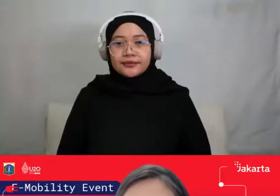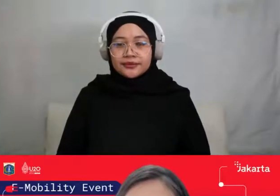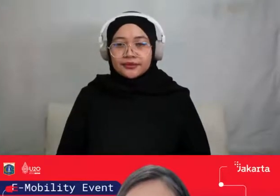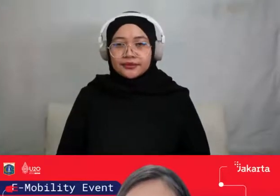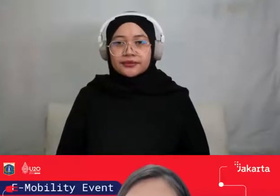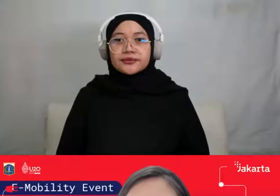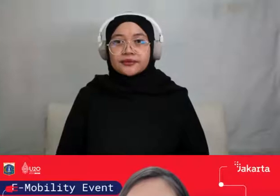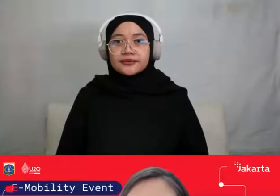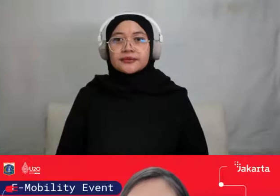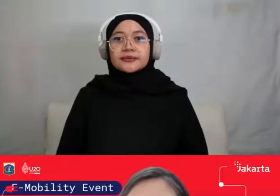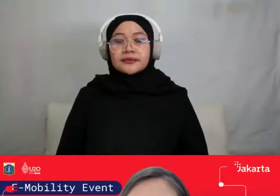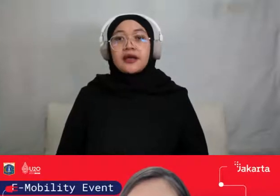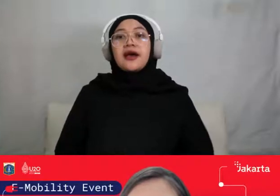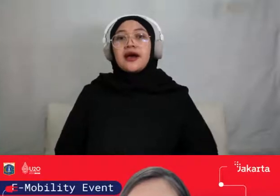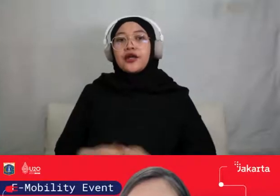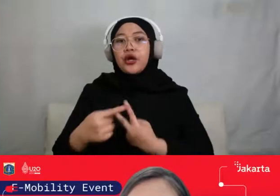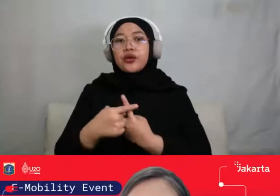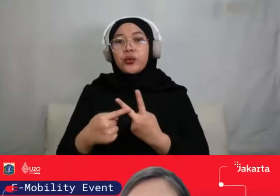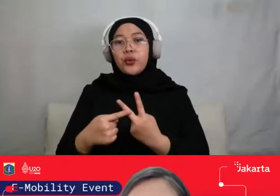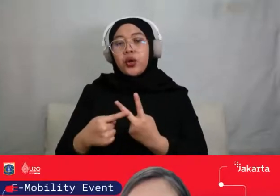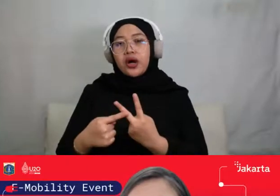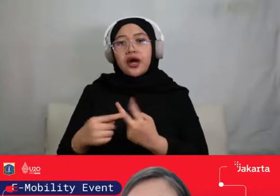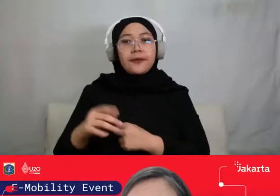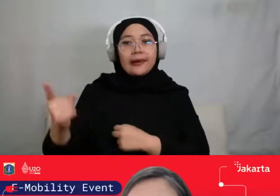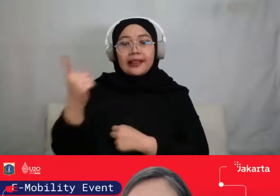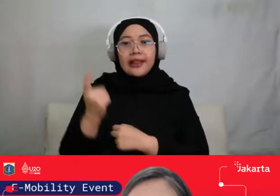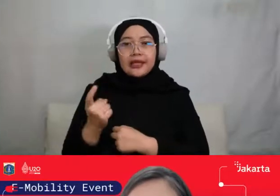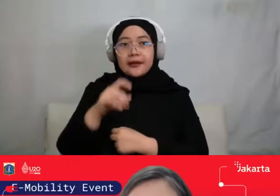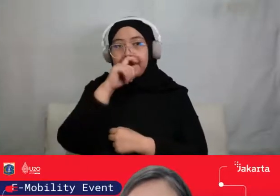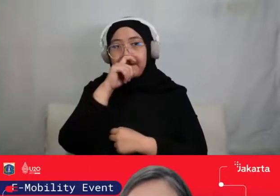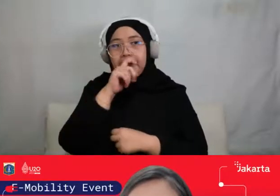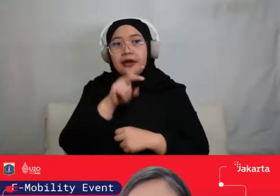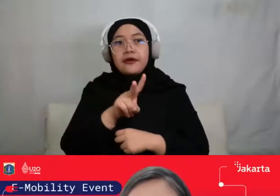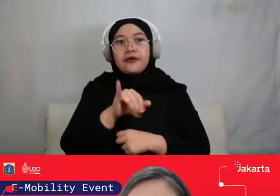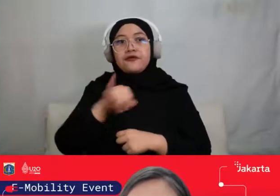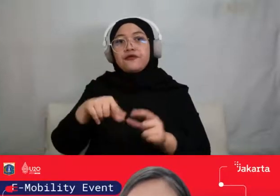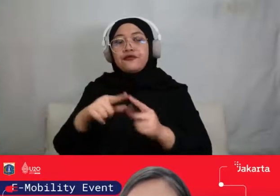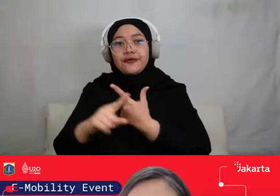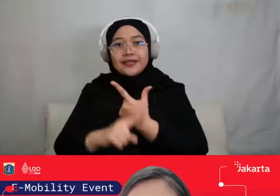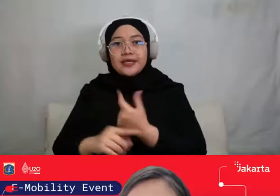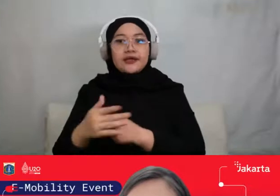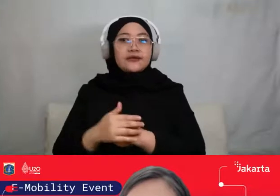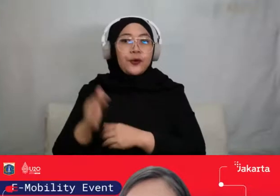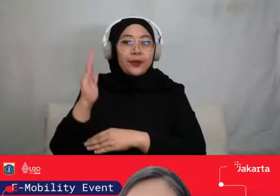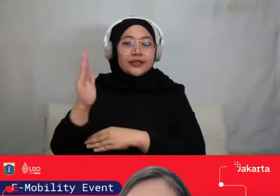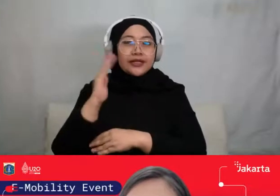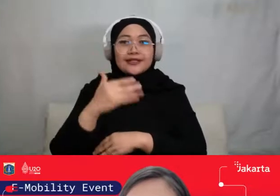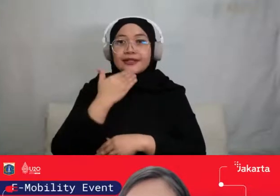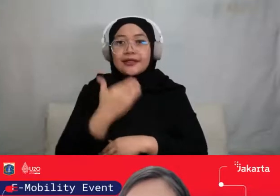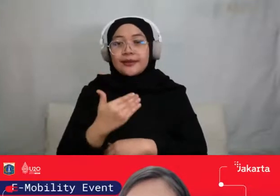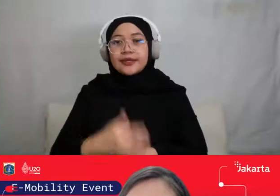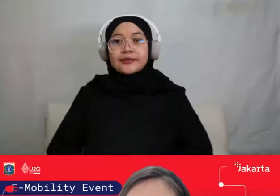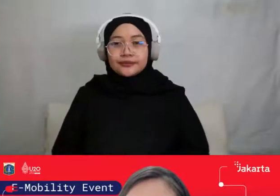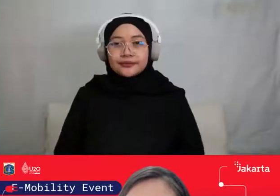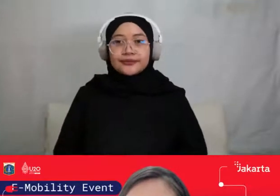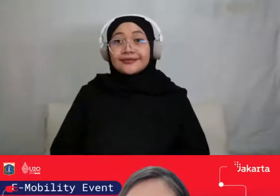questions. Thank you, Mr. Fijay, and also Mr. Sandeep for the presentation. And ladies and gentlemen, we will